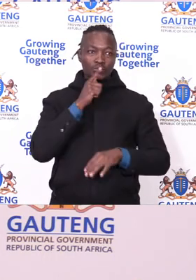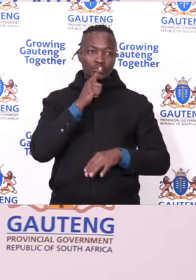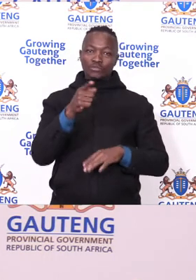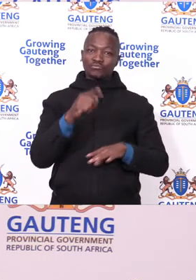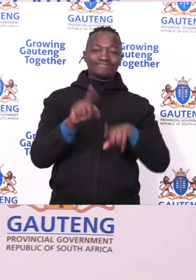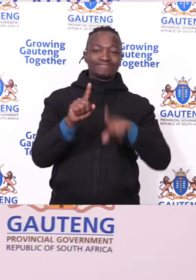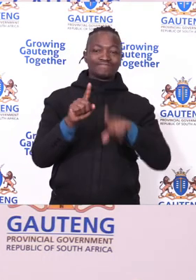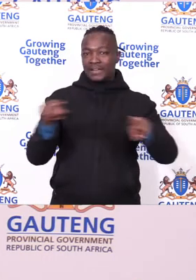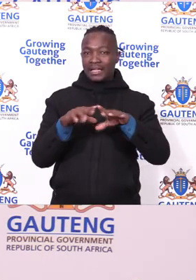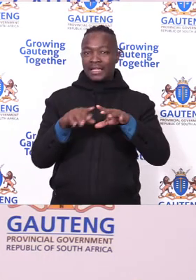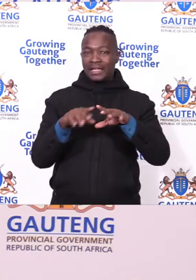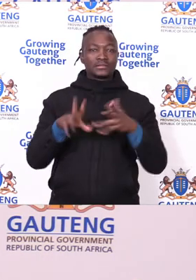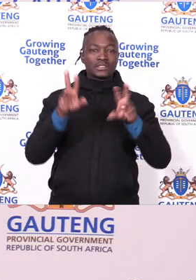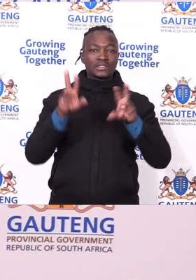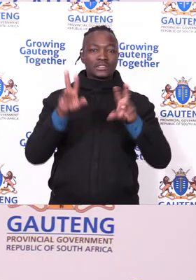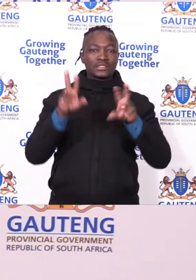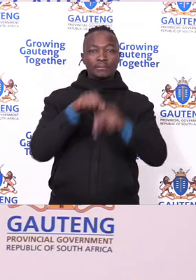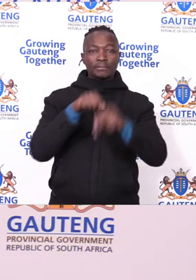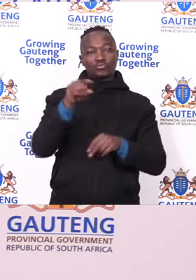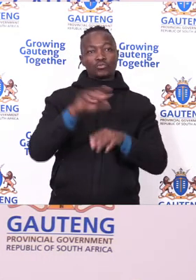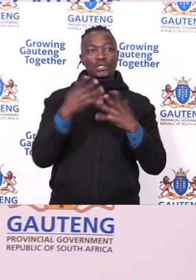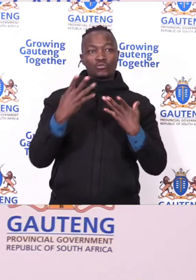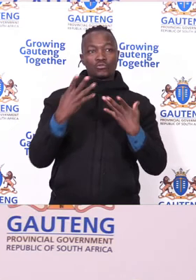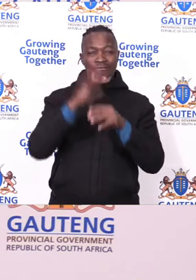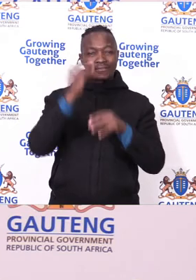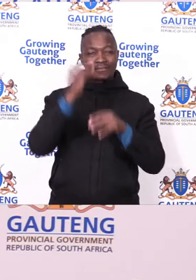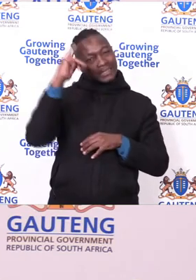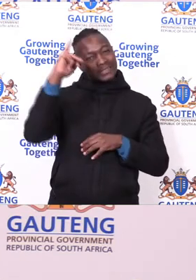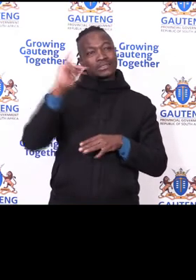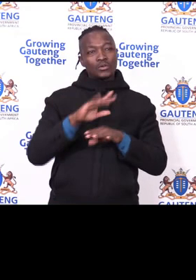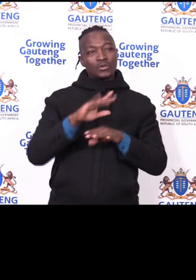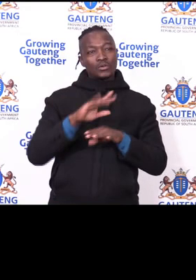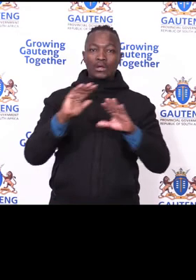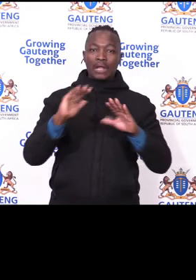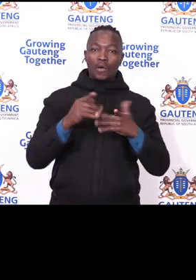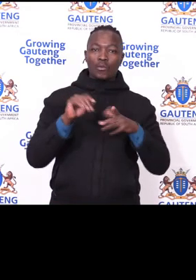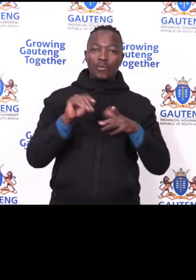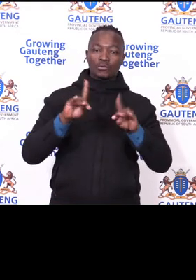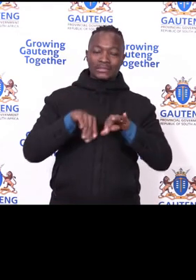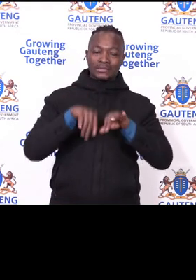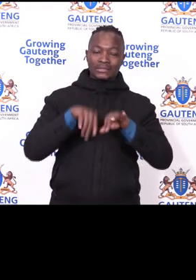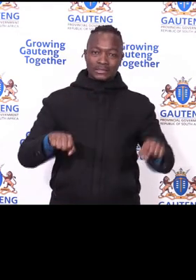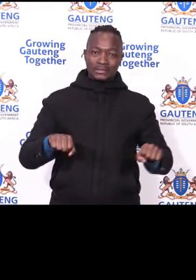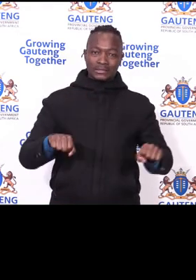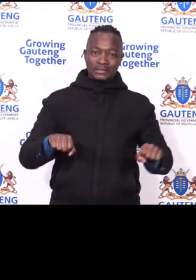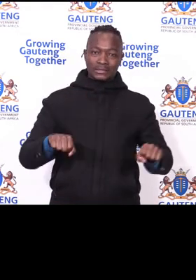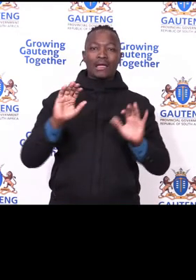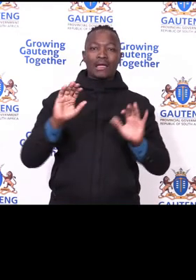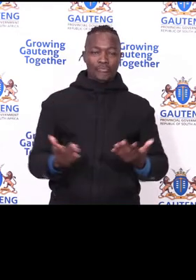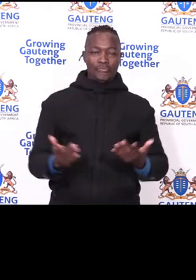various statistics with you so that you can have an idea on how our education system is functioning.